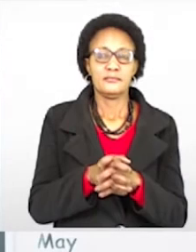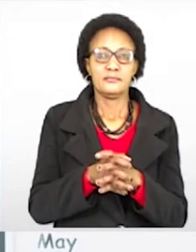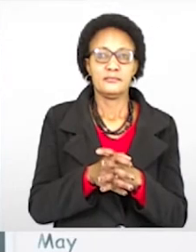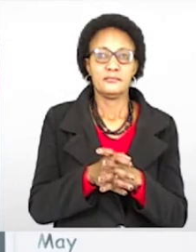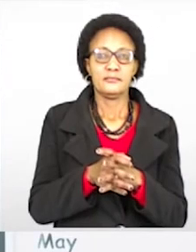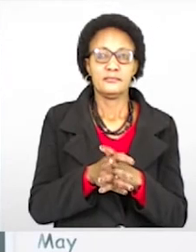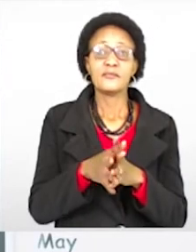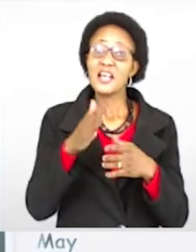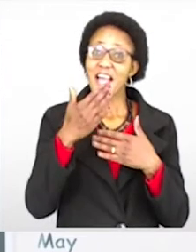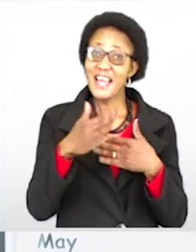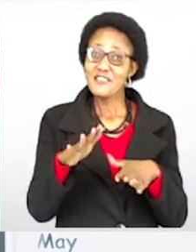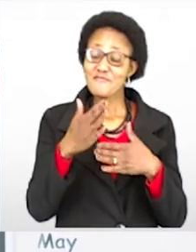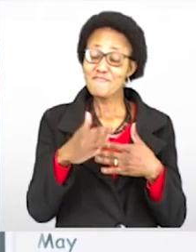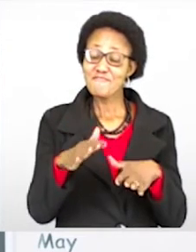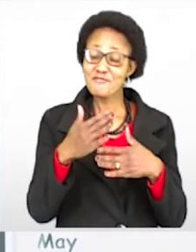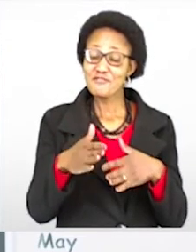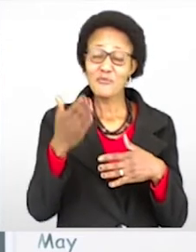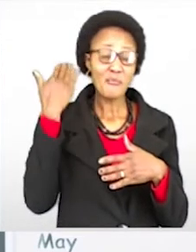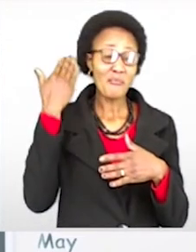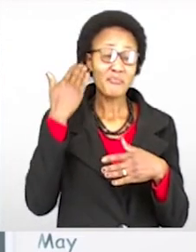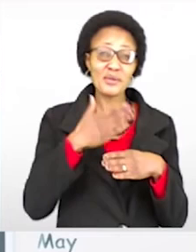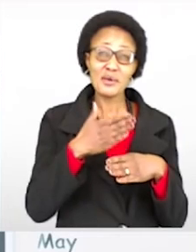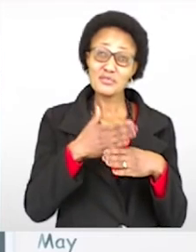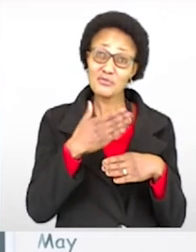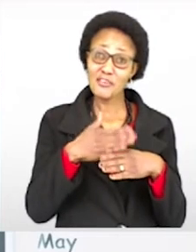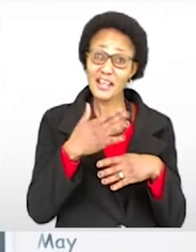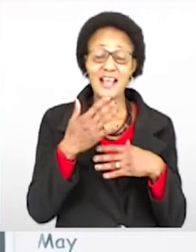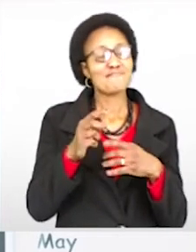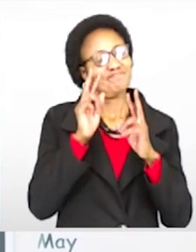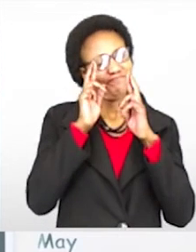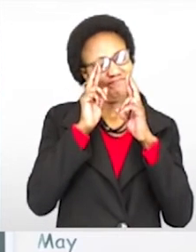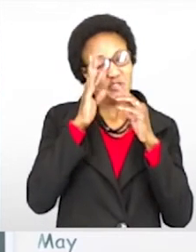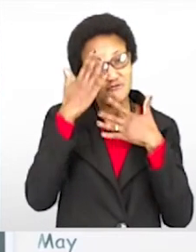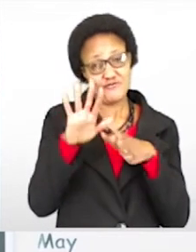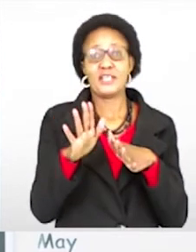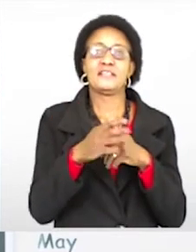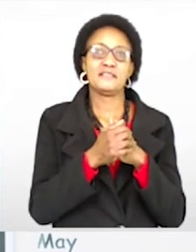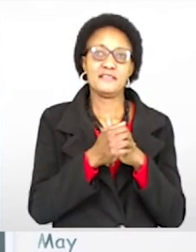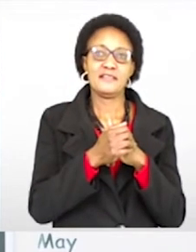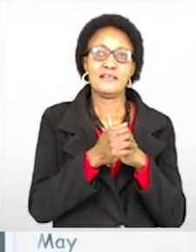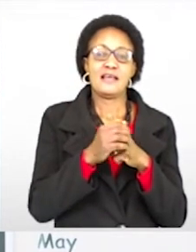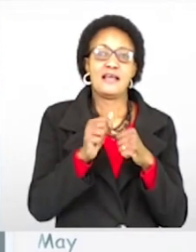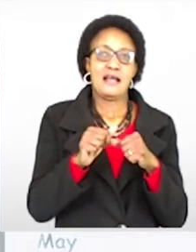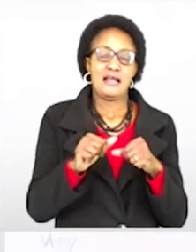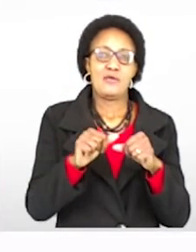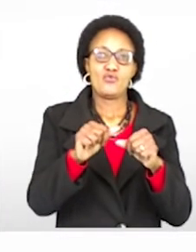Did you finish your work for the last exercise? Well, I hope you did. But let's take a look at the next